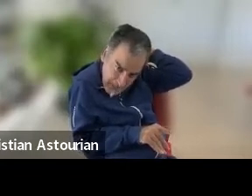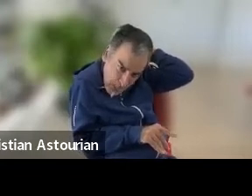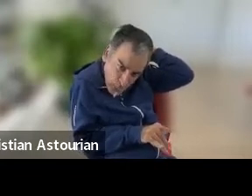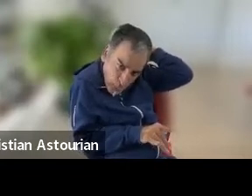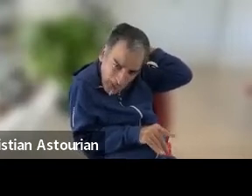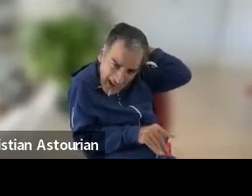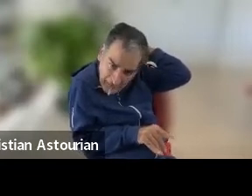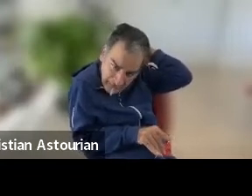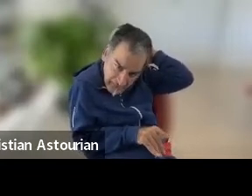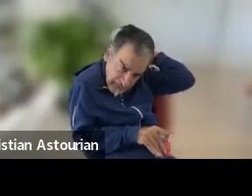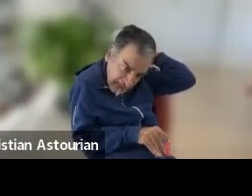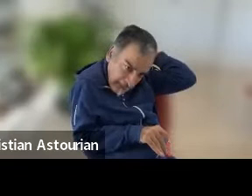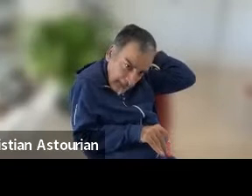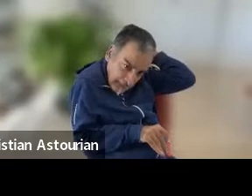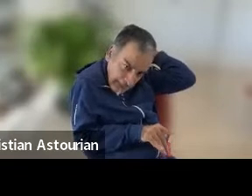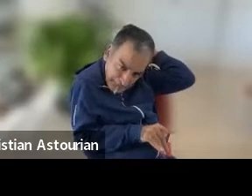only one